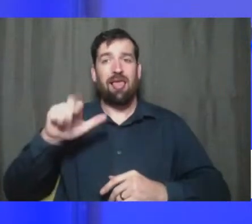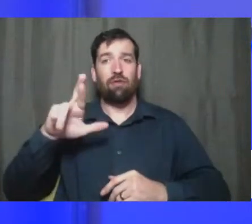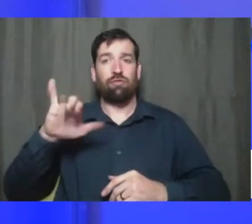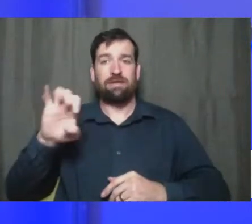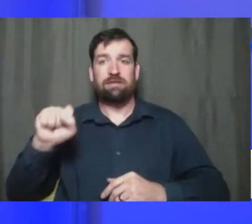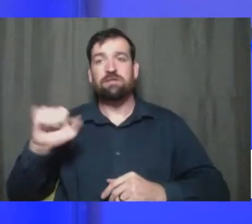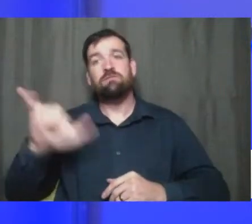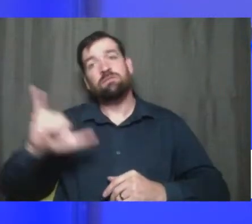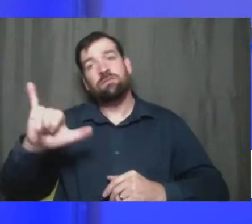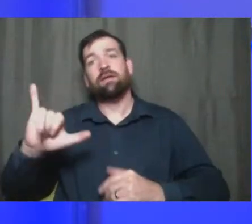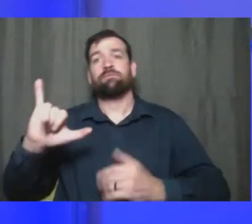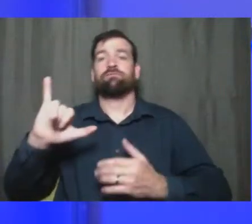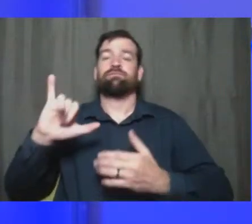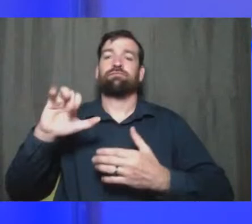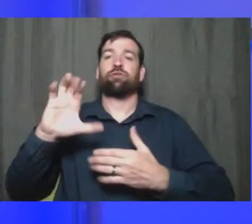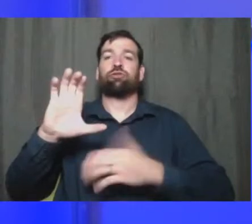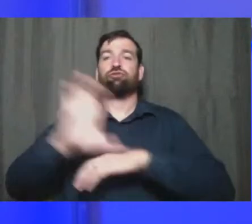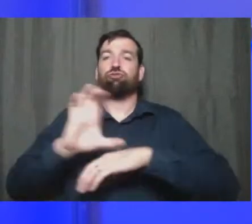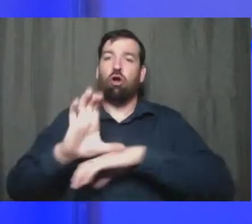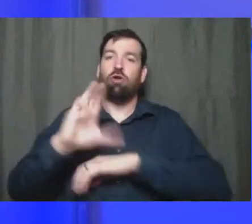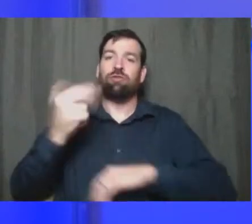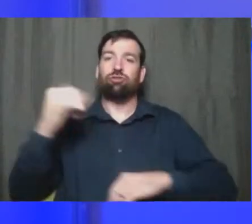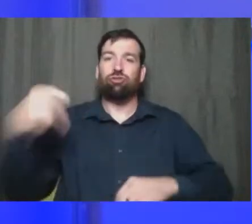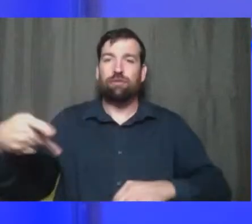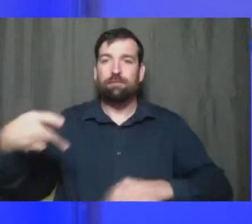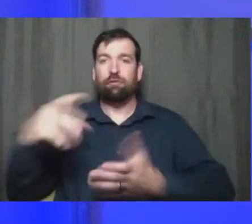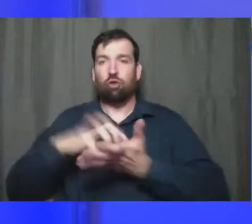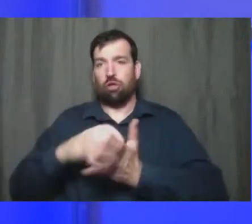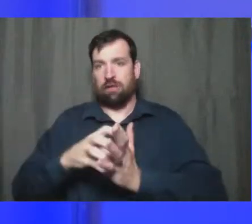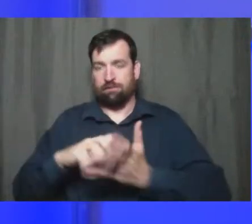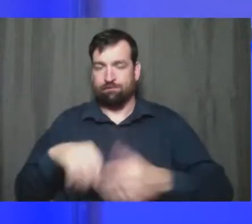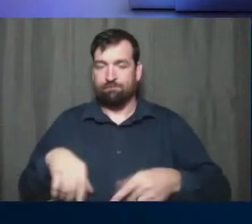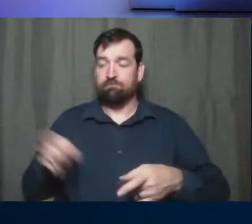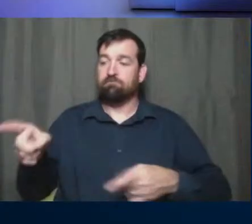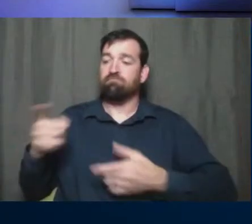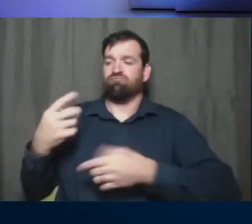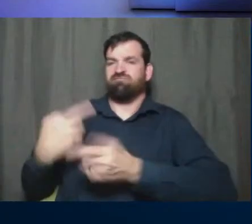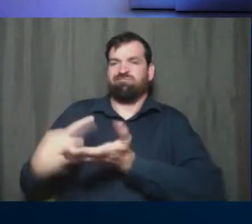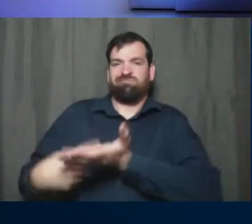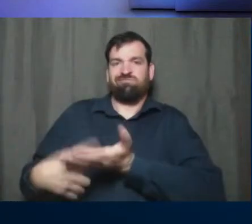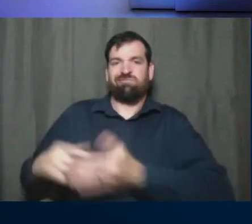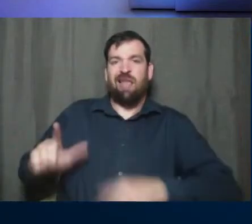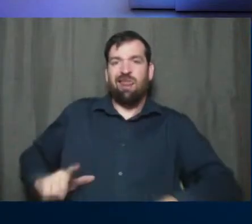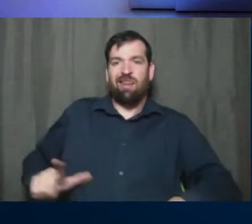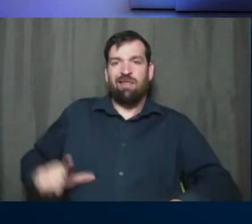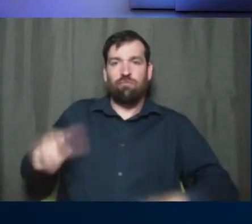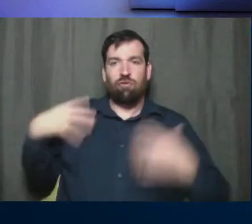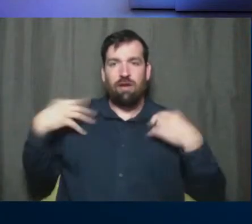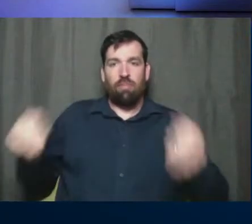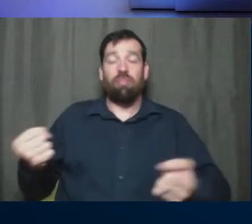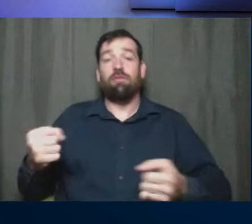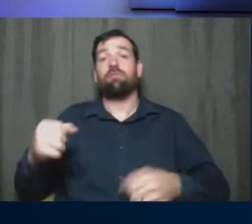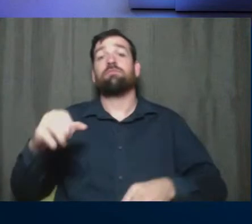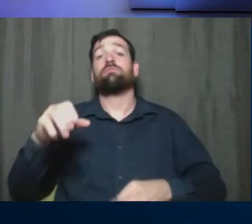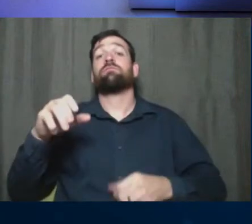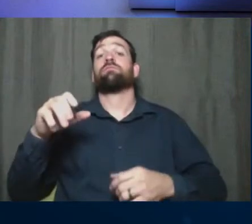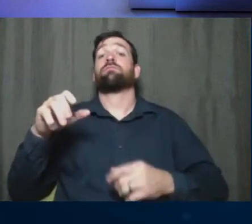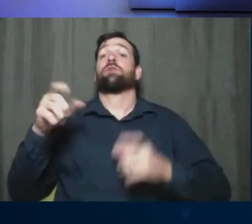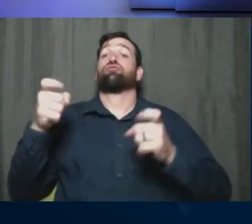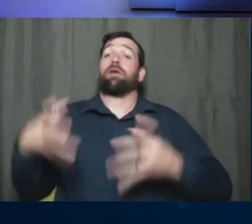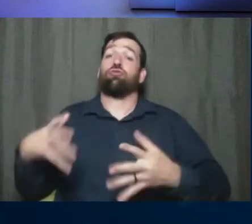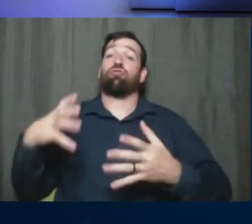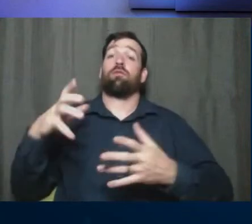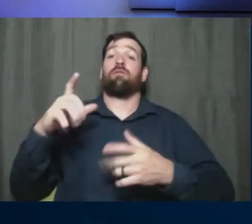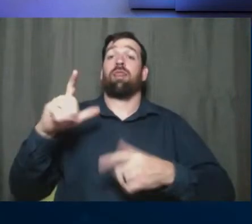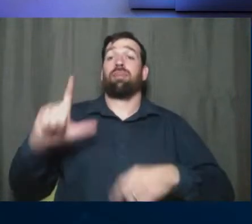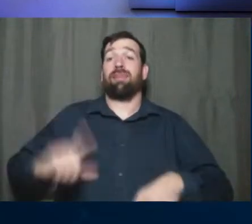chip cookie. So joining me now this morning to talk more about our liver health in general is Dr. Ryan Taylor, Medical Director of Liver Transplantation.